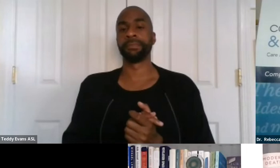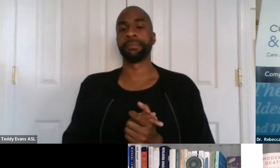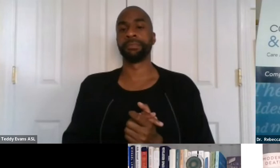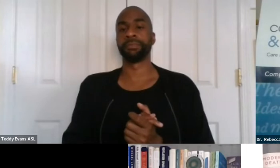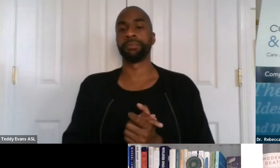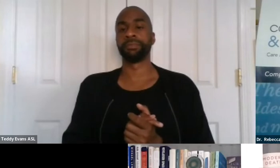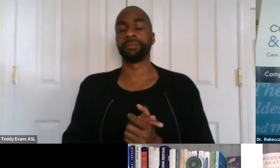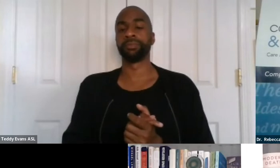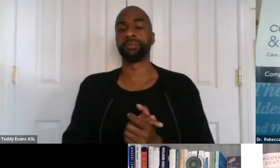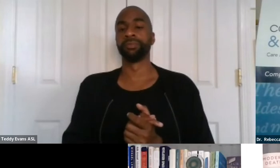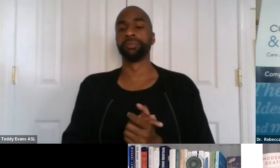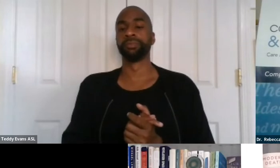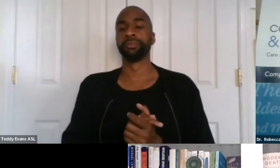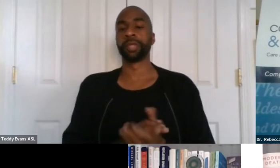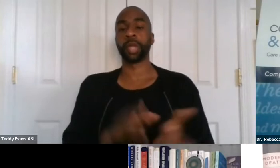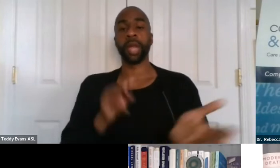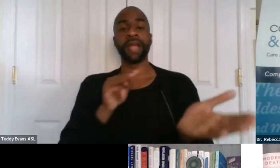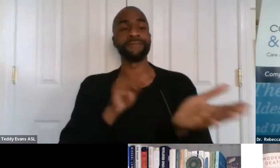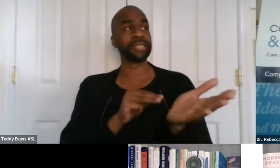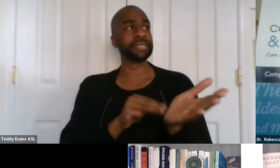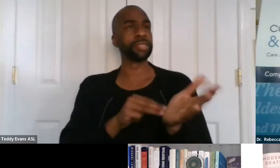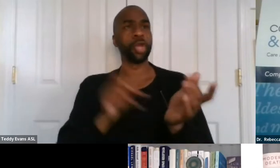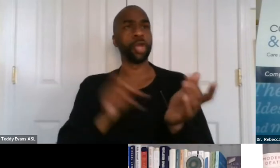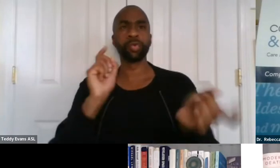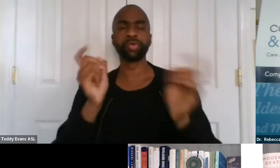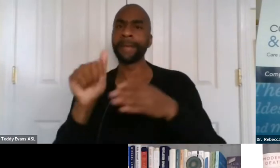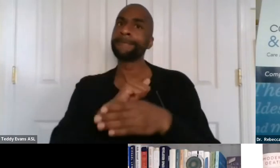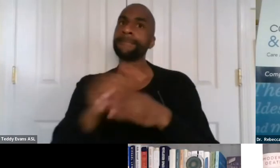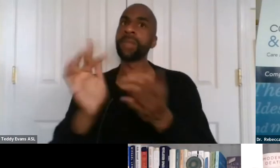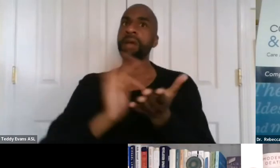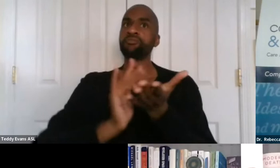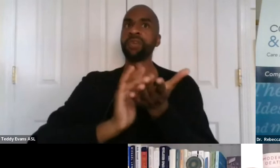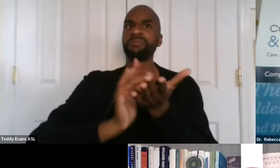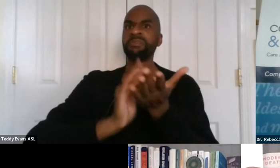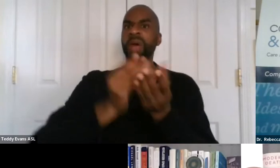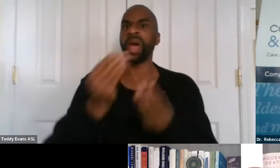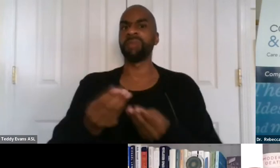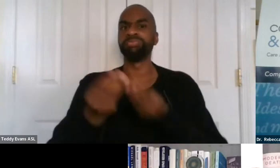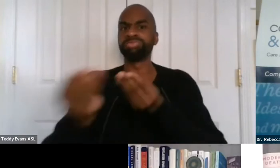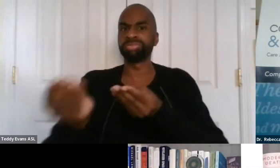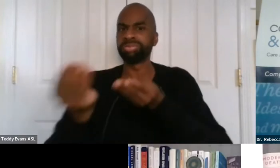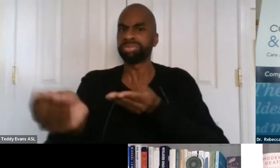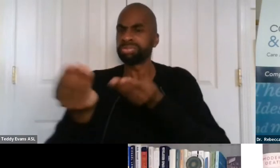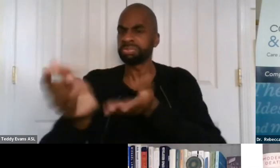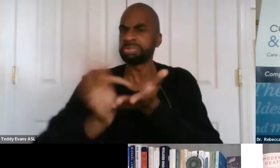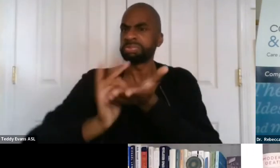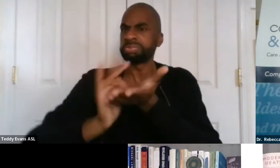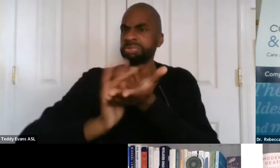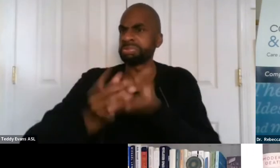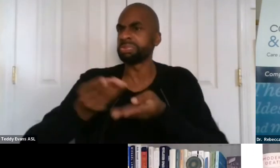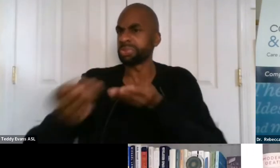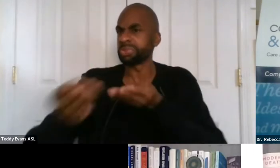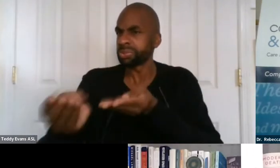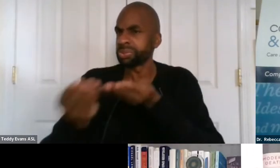companies, physicians changed their practice and overprescribed opioids to many people who didn't need them, many people who would have otherwise done fine.